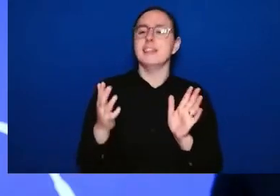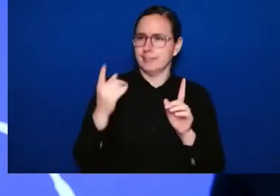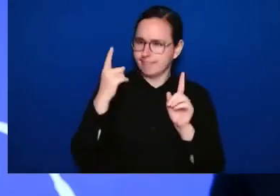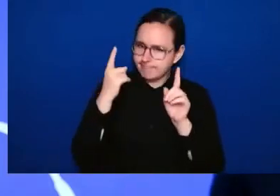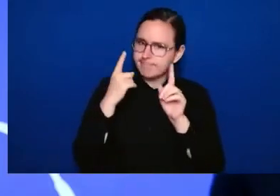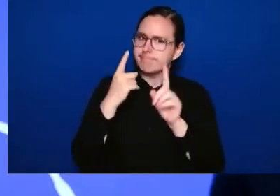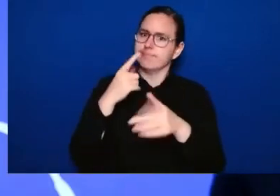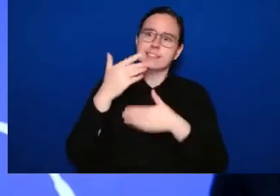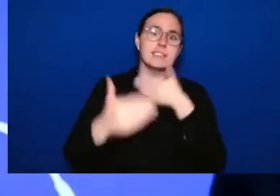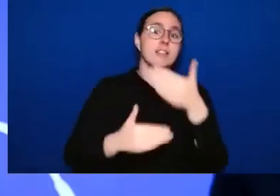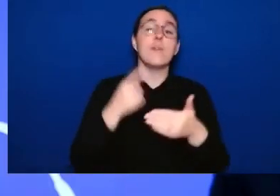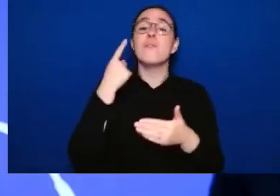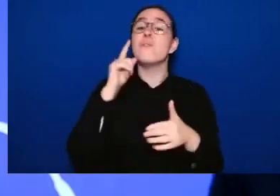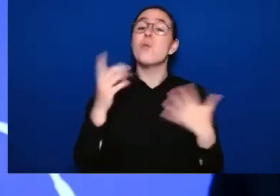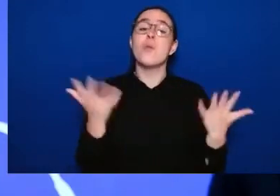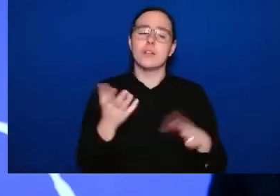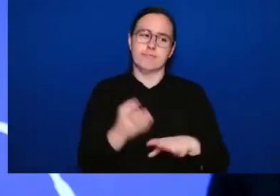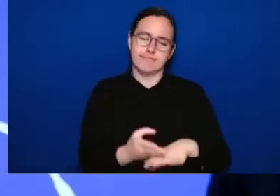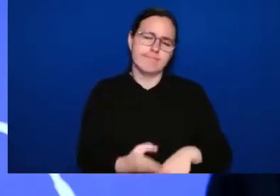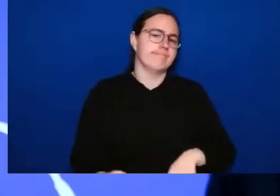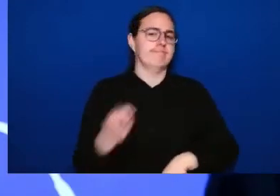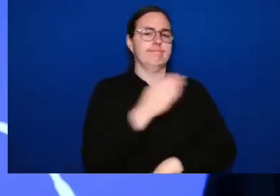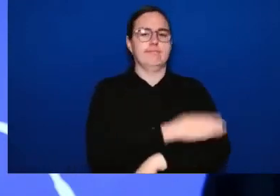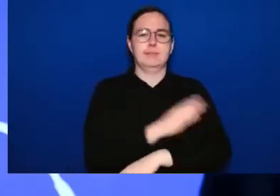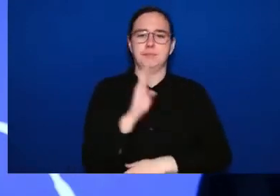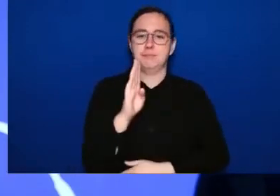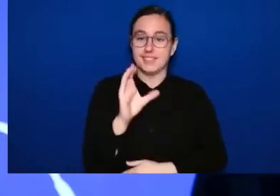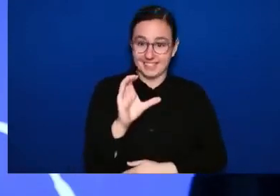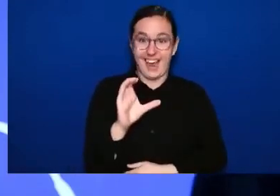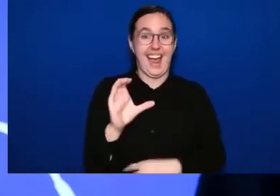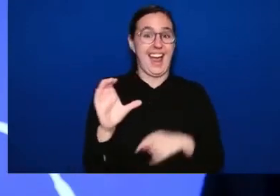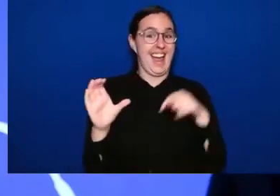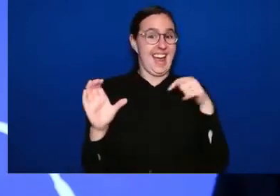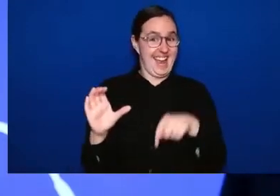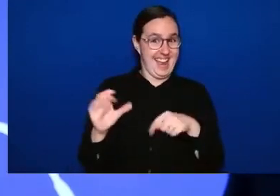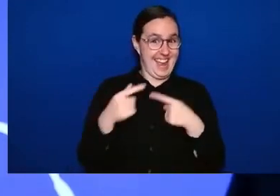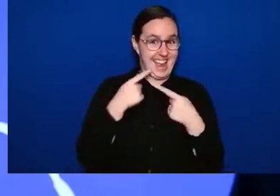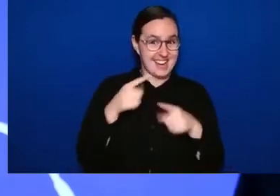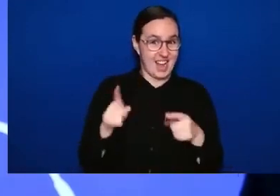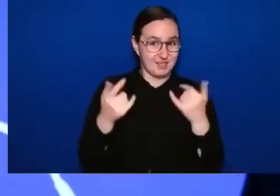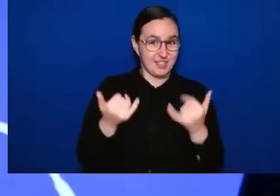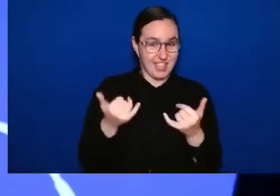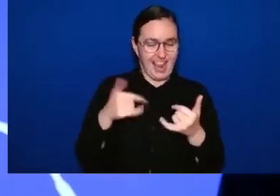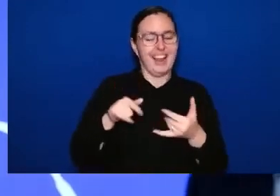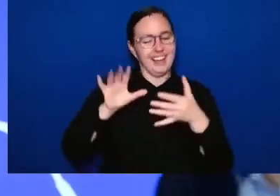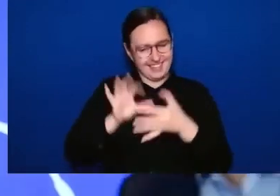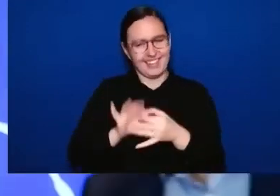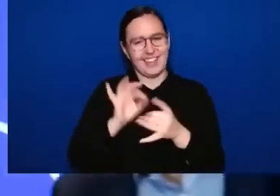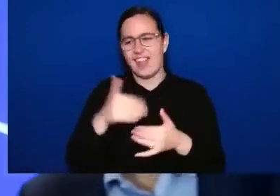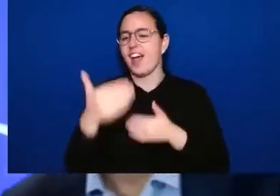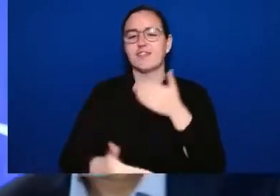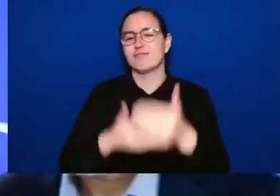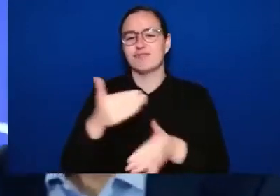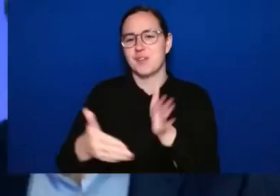steps in moving forward with our plan. And with that, I'm honored to Premier David Eby.